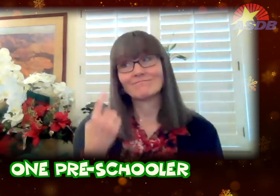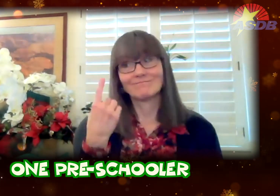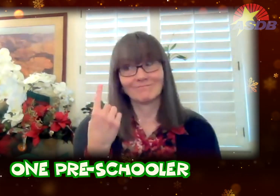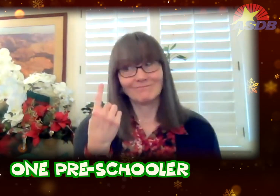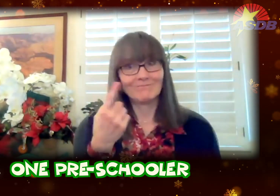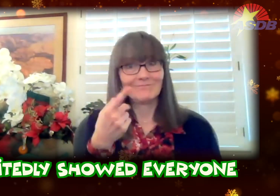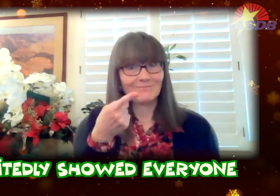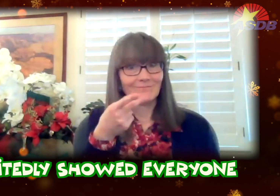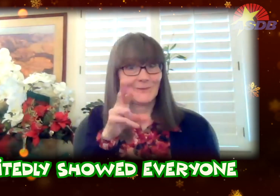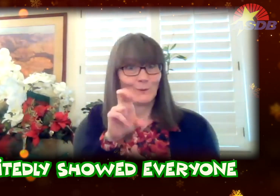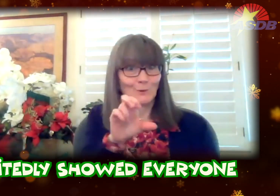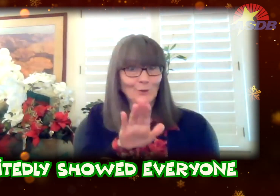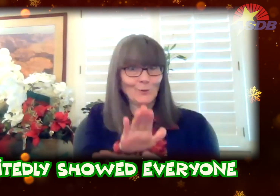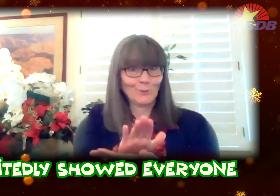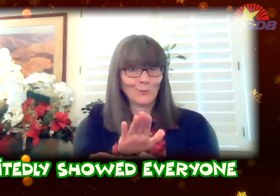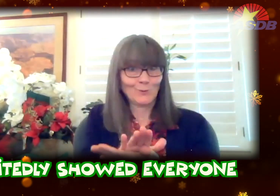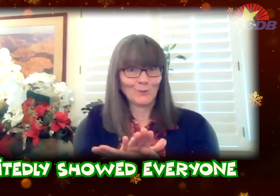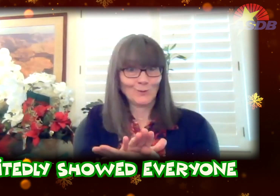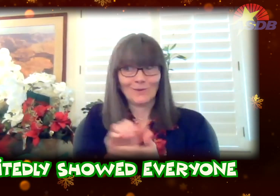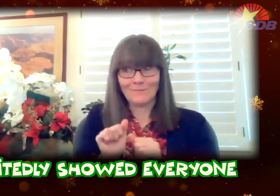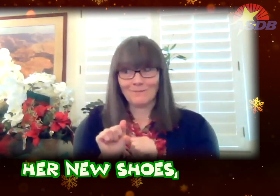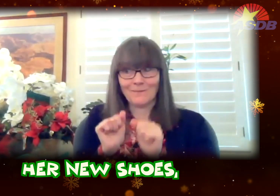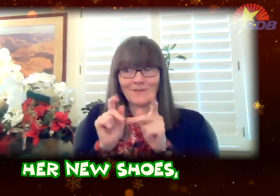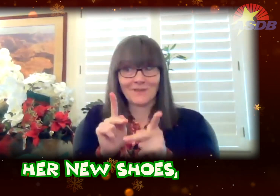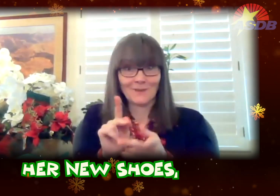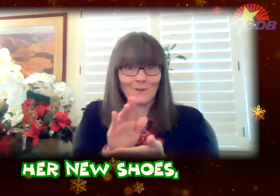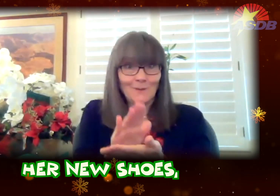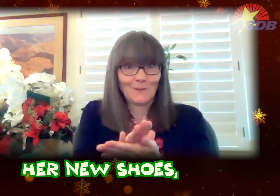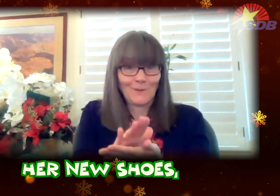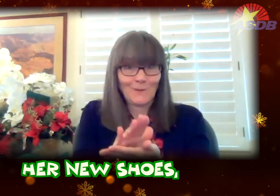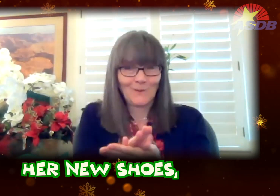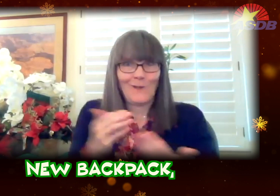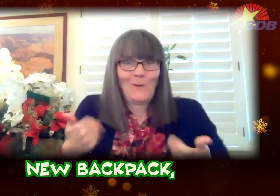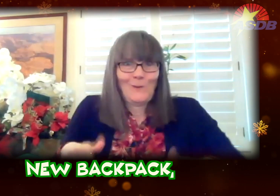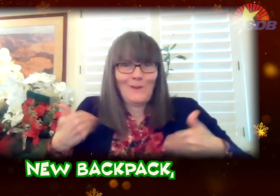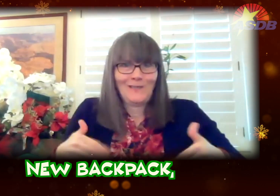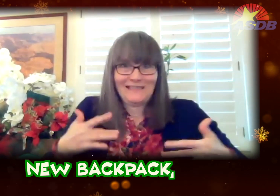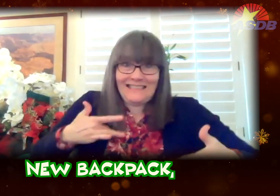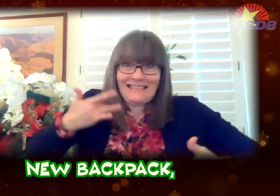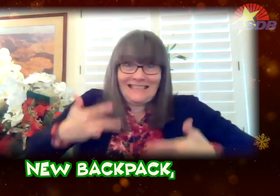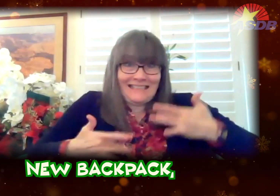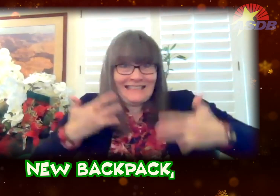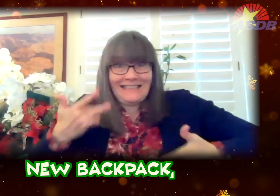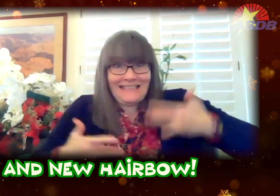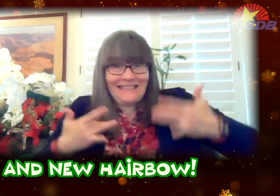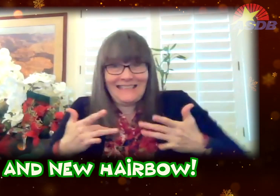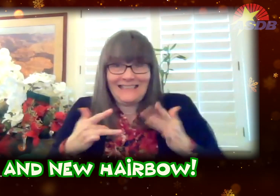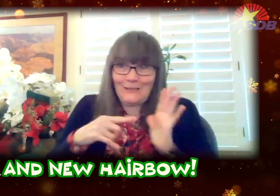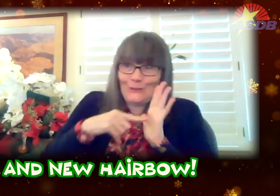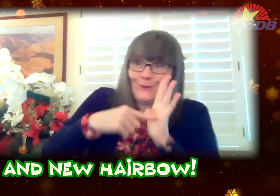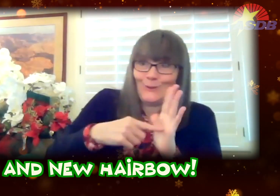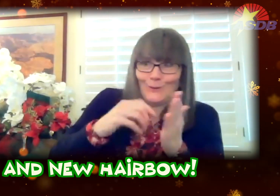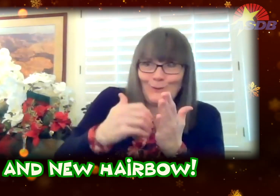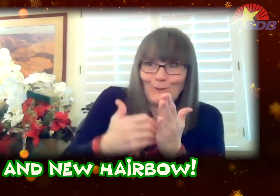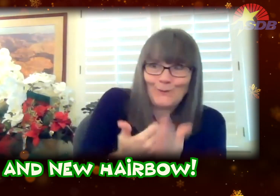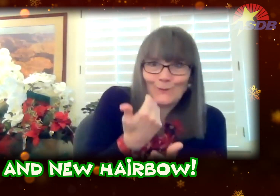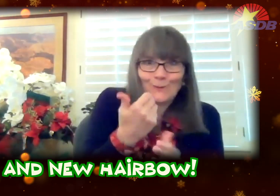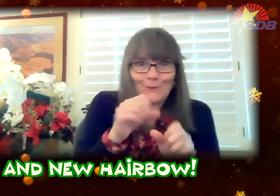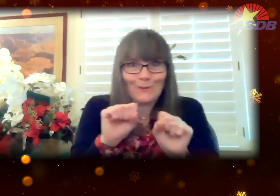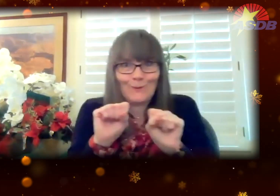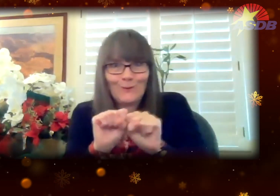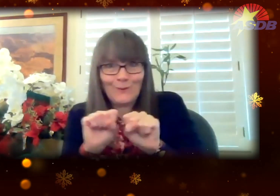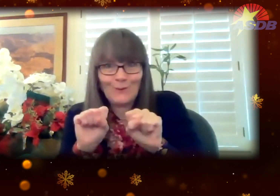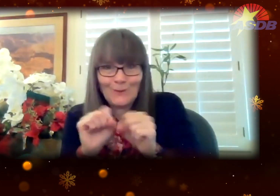One preschooler excitedly showed everyone her new shoes, new backpack, and new hair